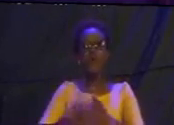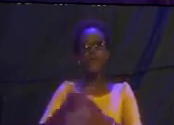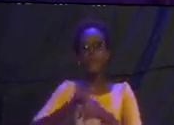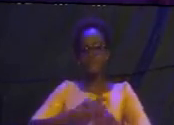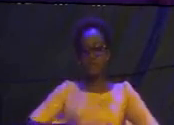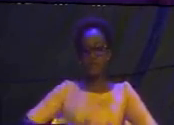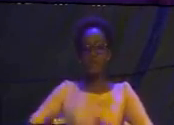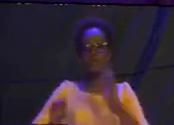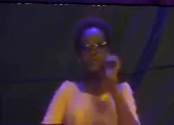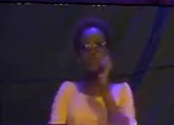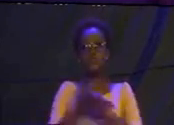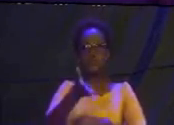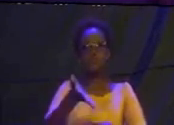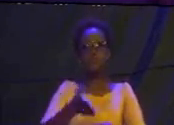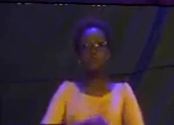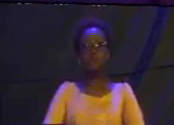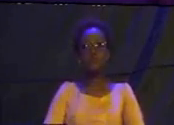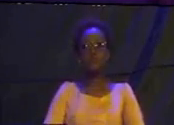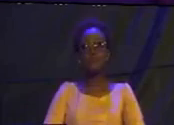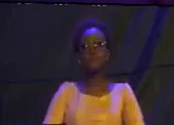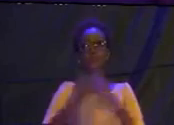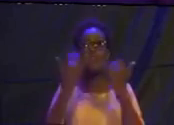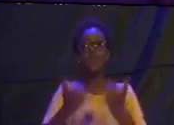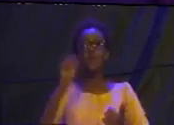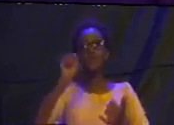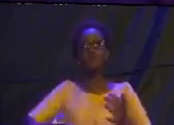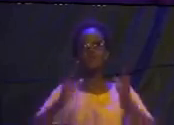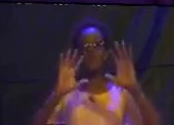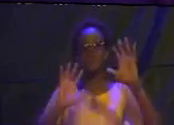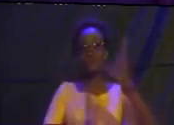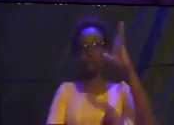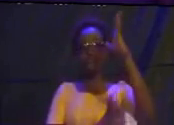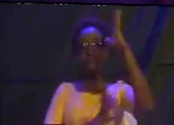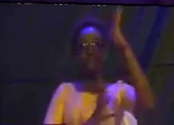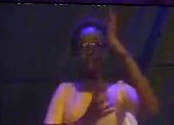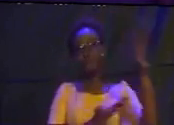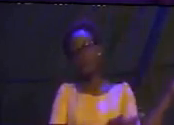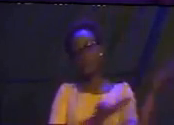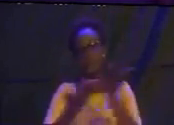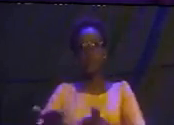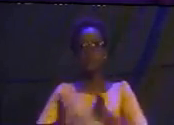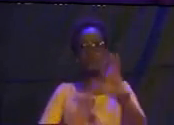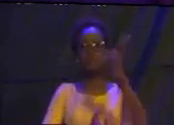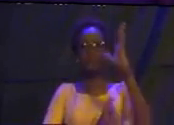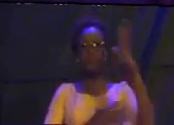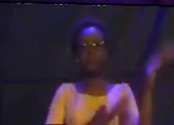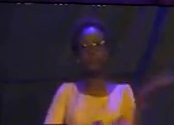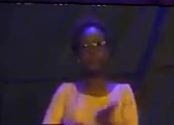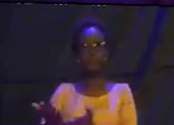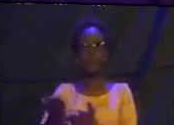May God bless you from any country where you are now. Let's clap our hands for them as we